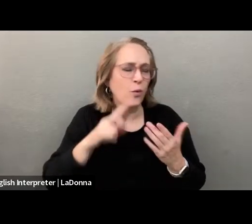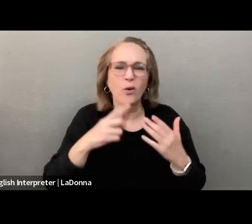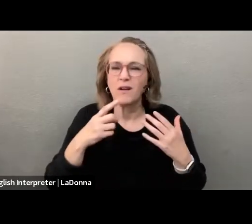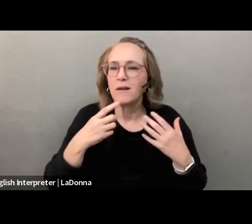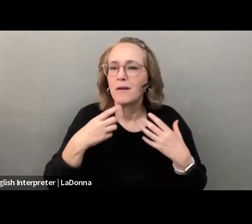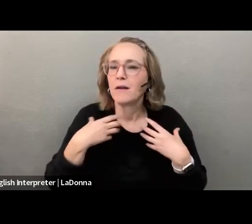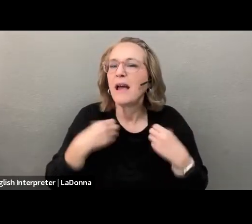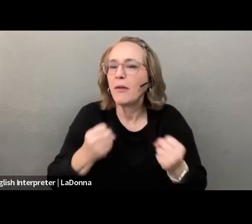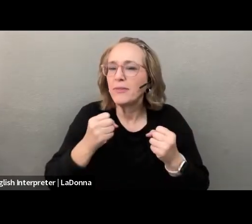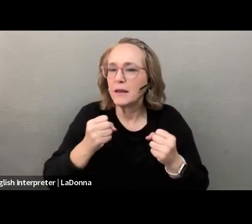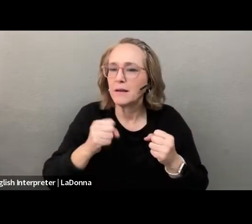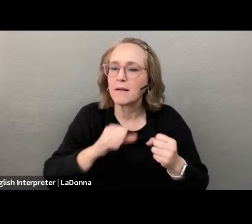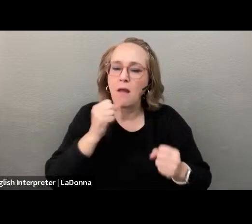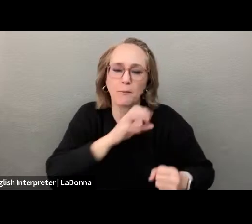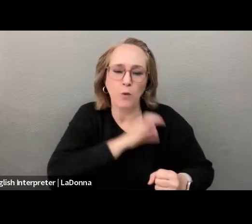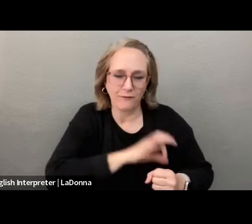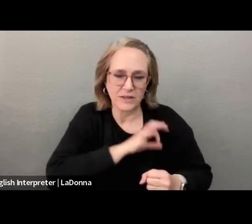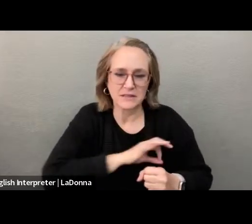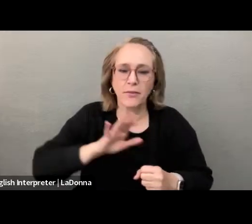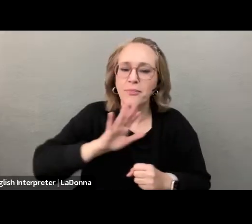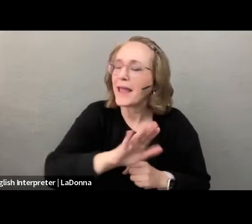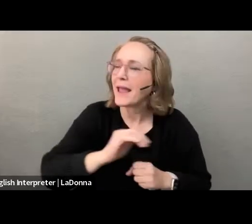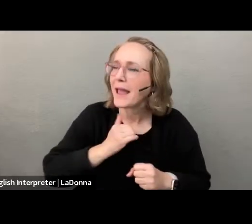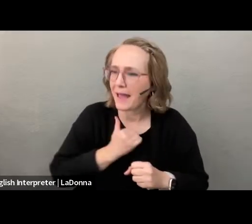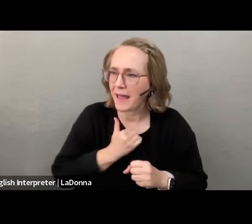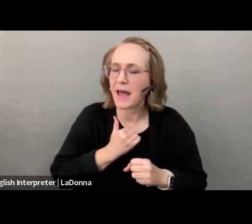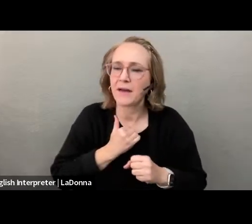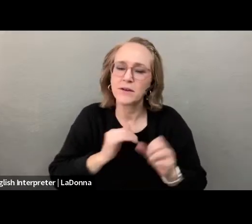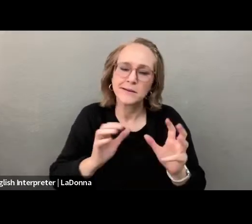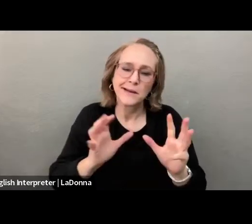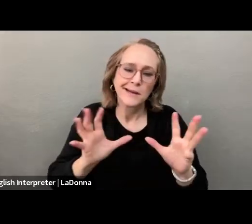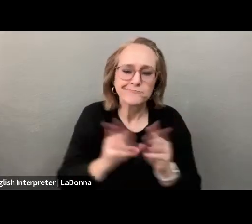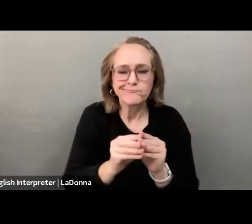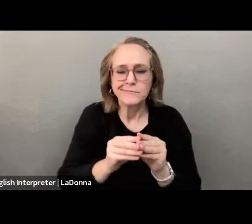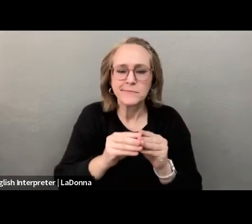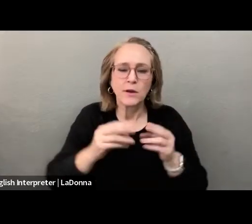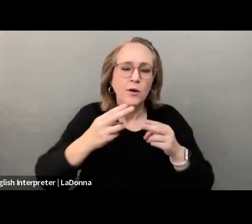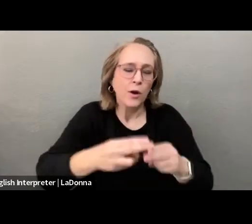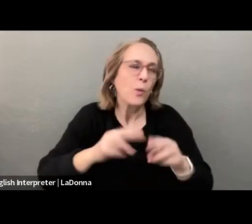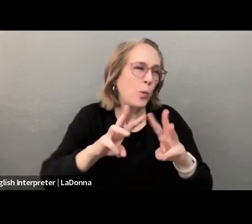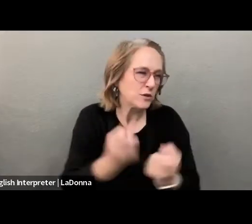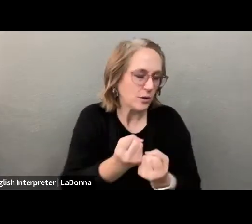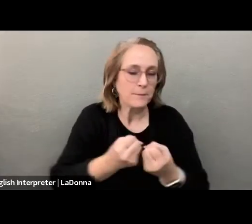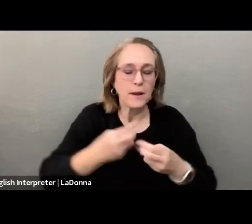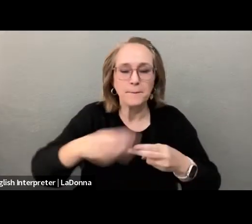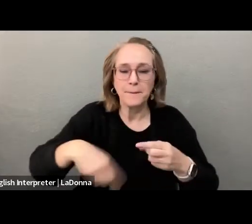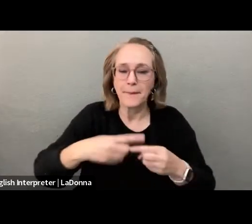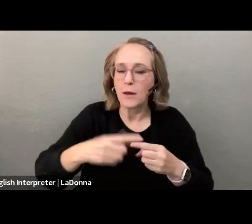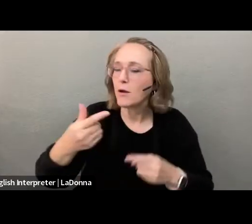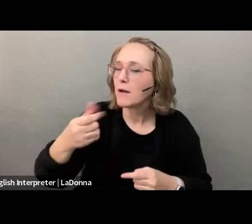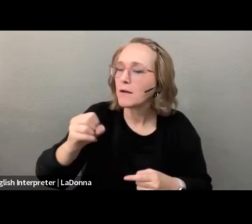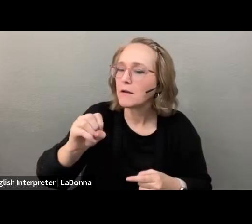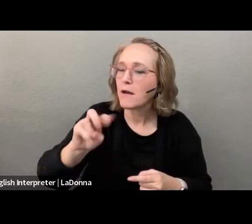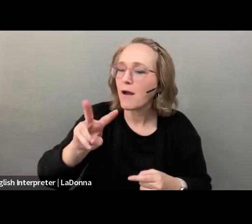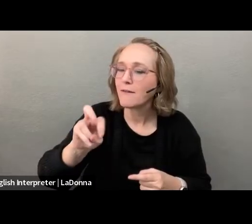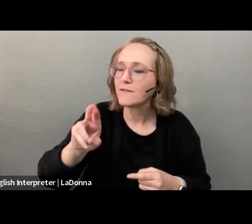And that's, I hope, is going to set the tone for us to move forward.